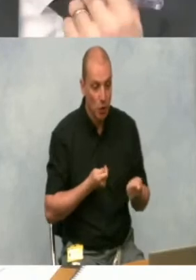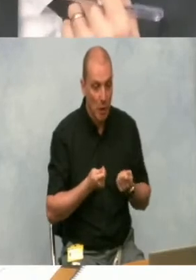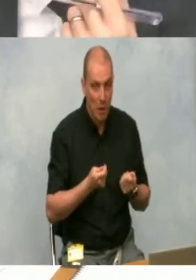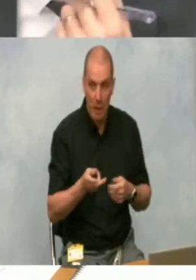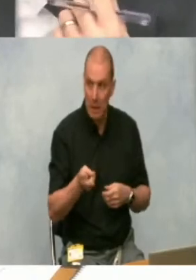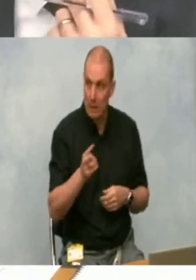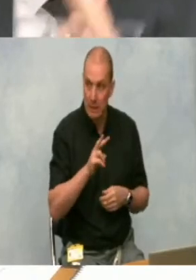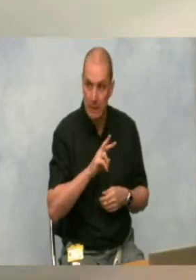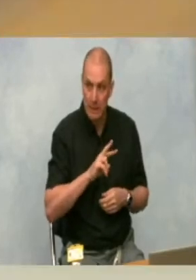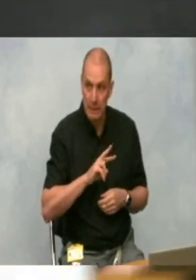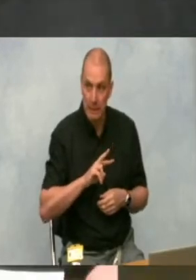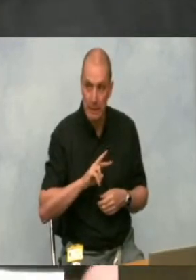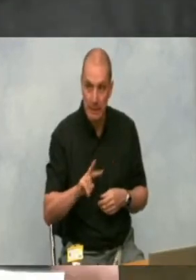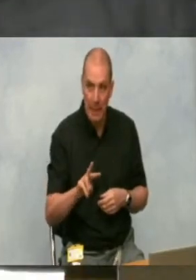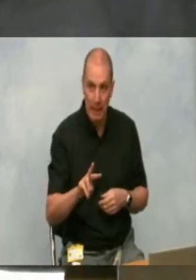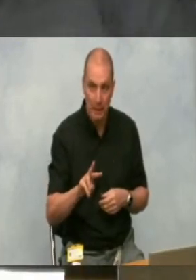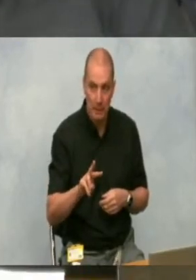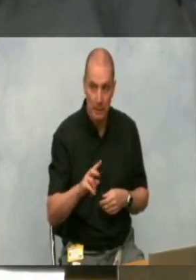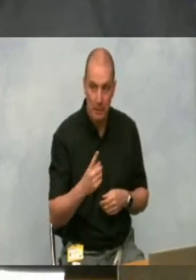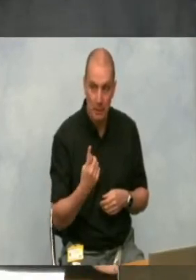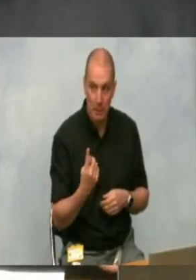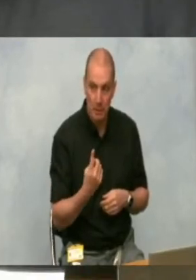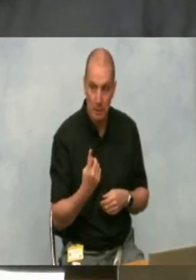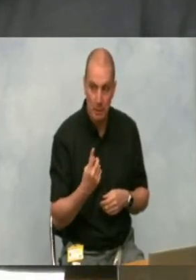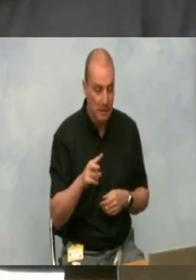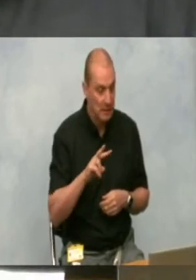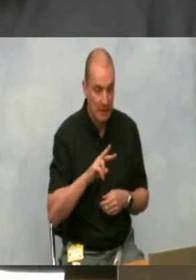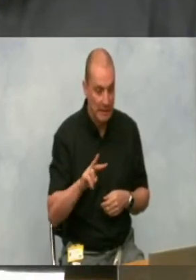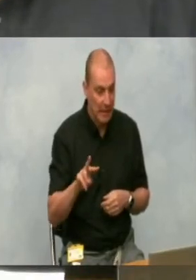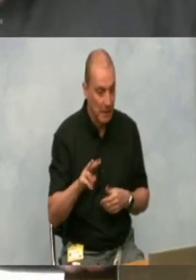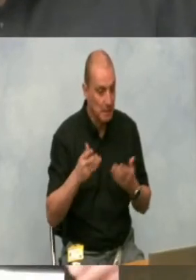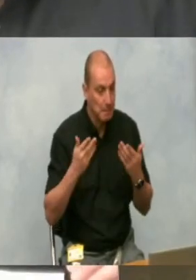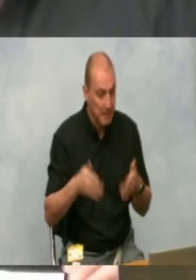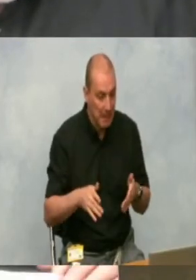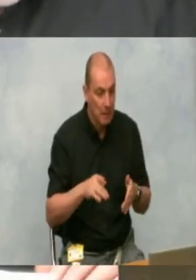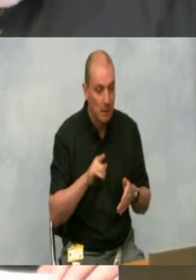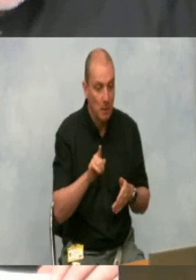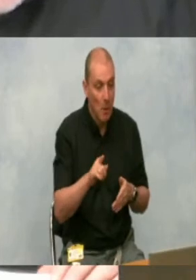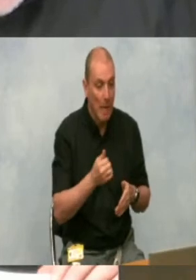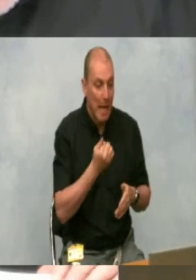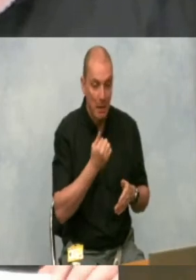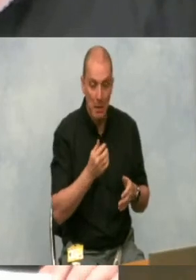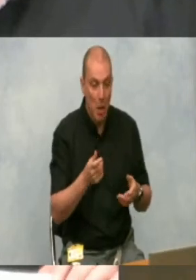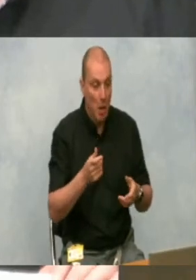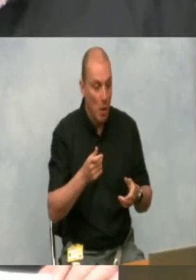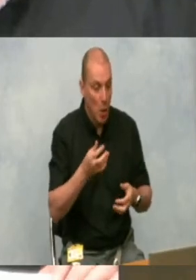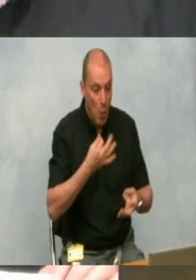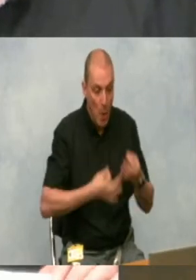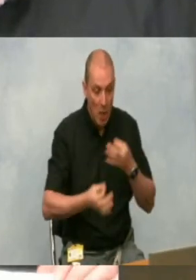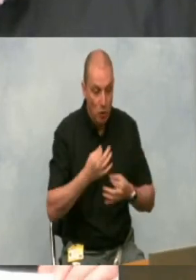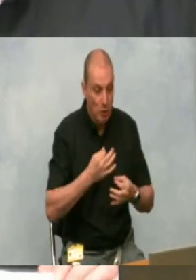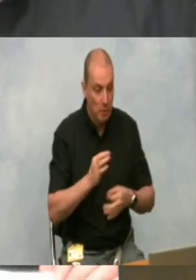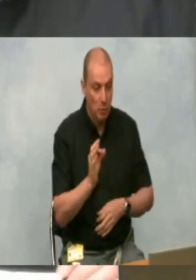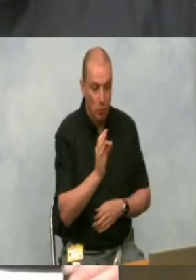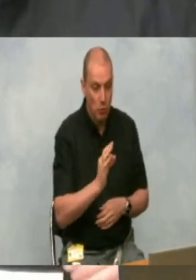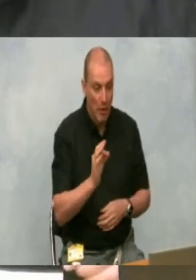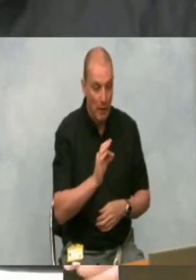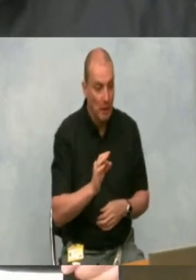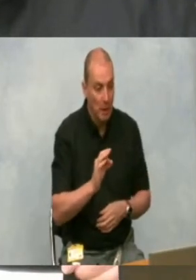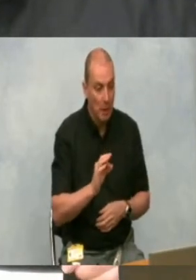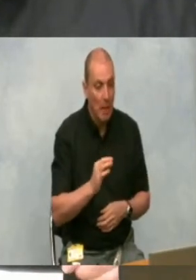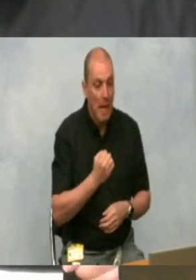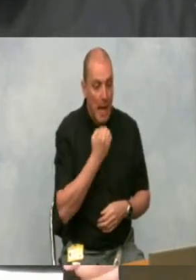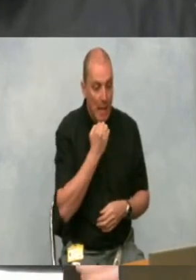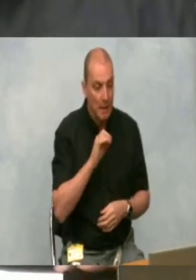second it. Thank you very much. Any questions or comments? Thank you. Item 15 on the agenda is Stonefield Pitches, Blantyre, and